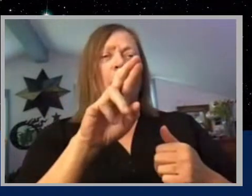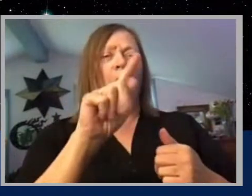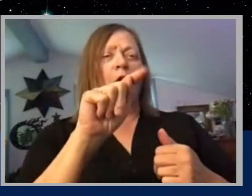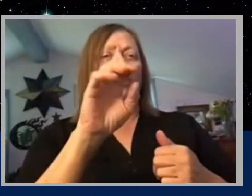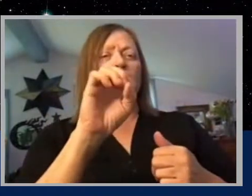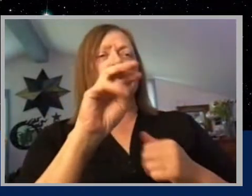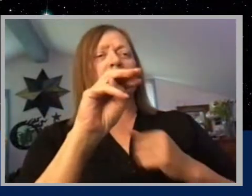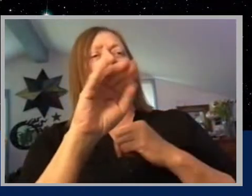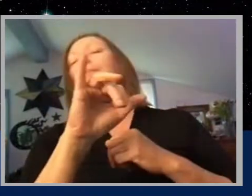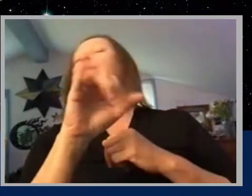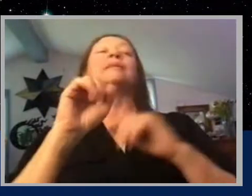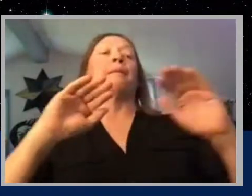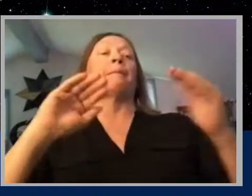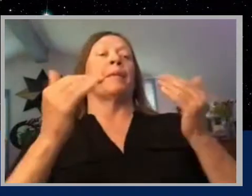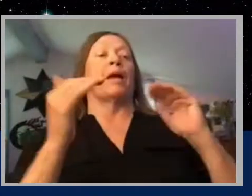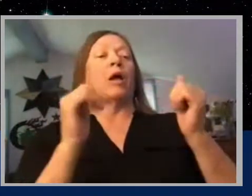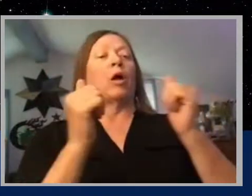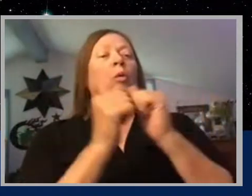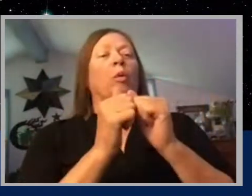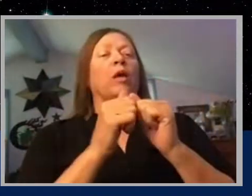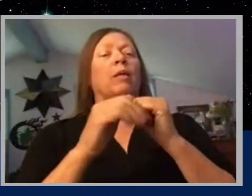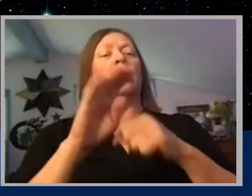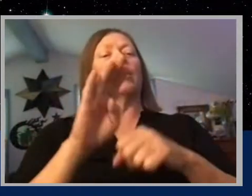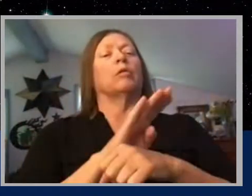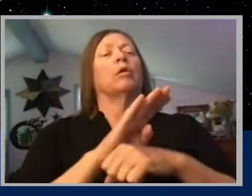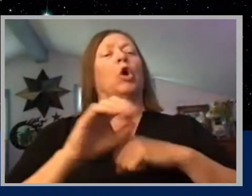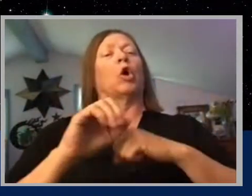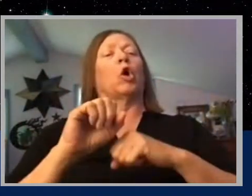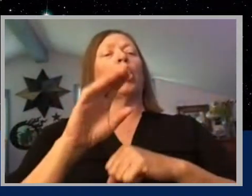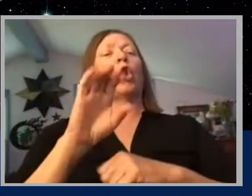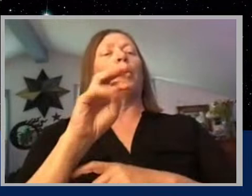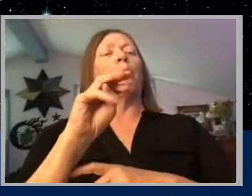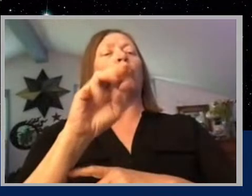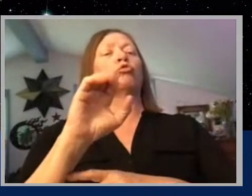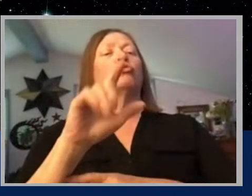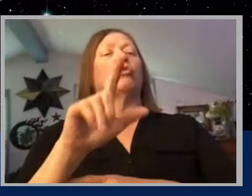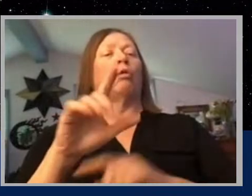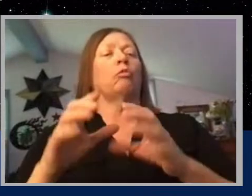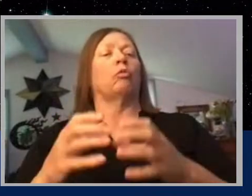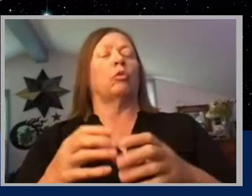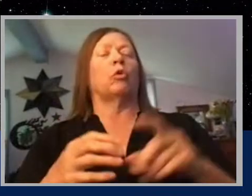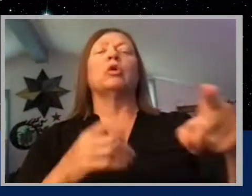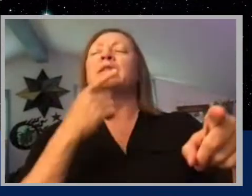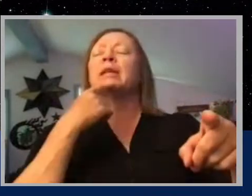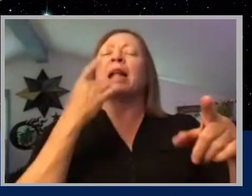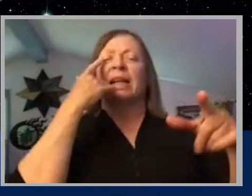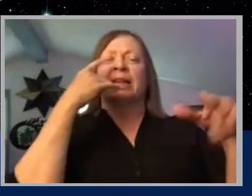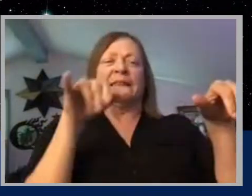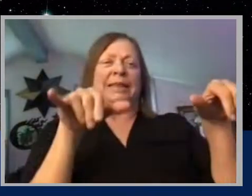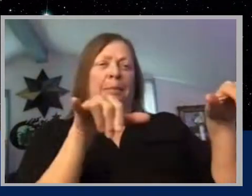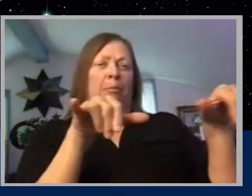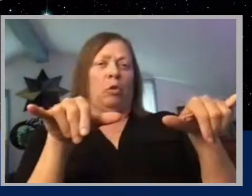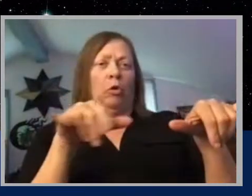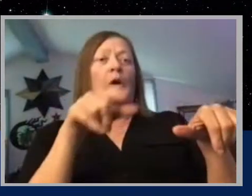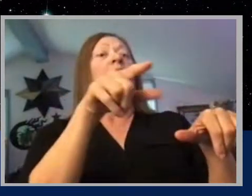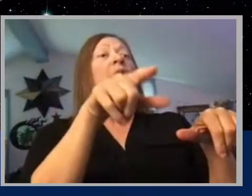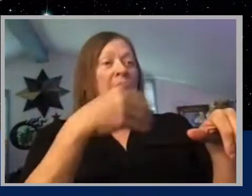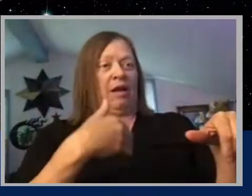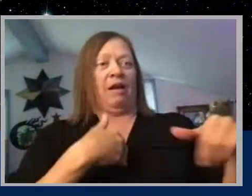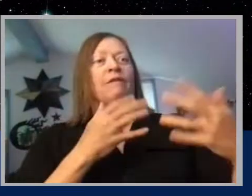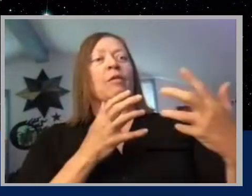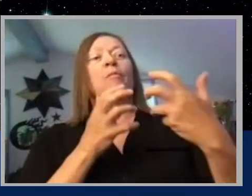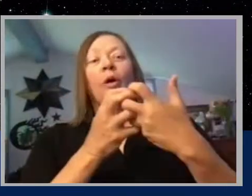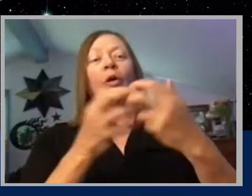there's a lot of similarity, but some differences. So we also partner with the Det-3. Actually, we partner with the